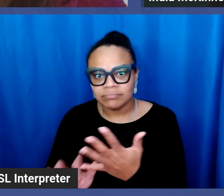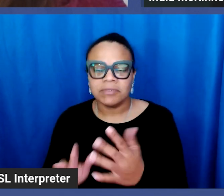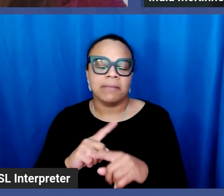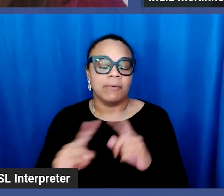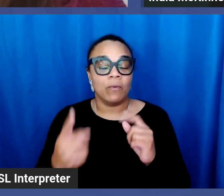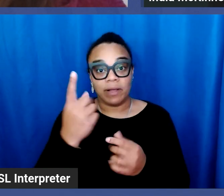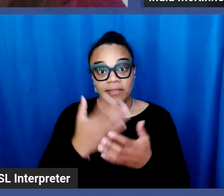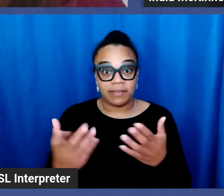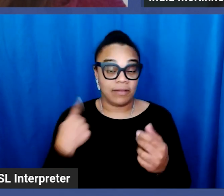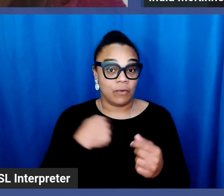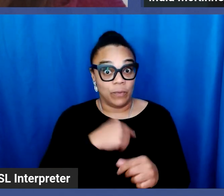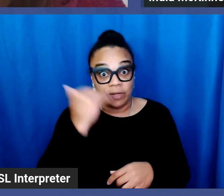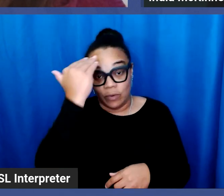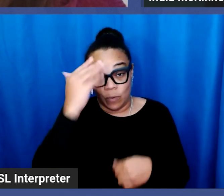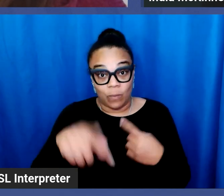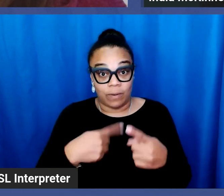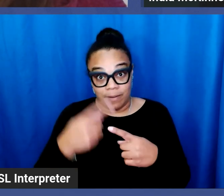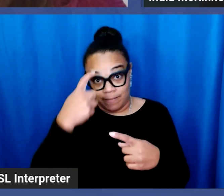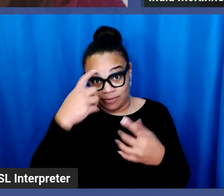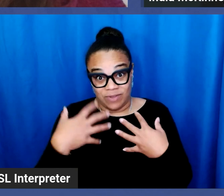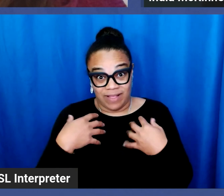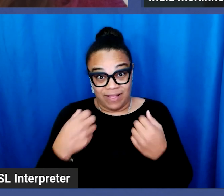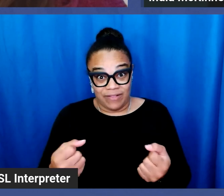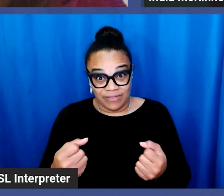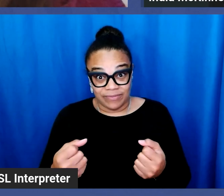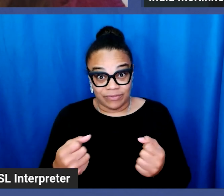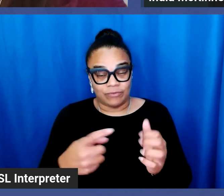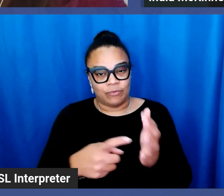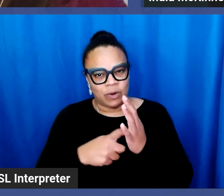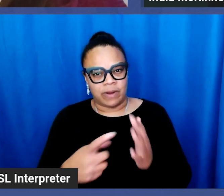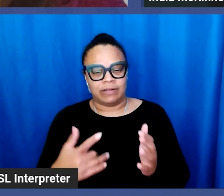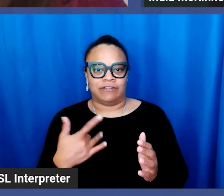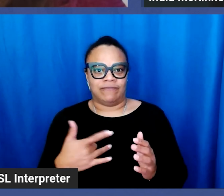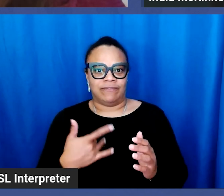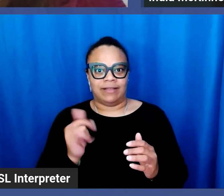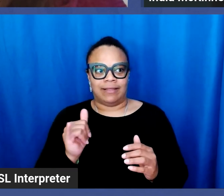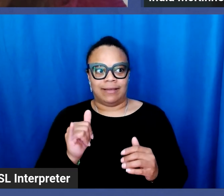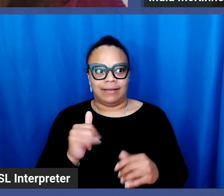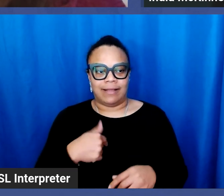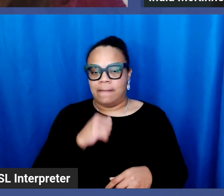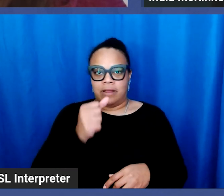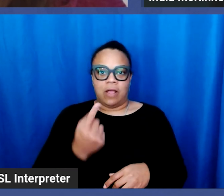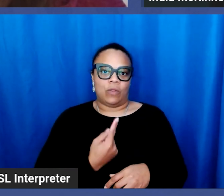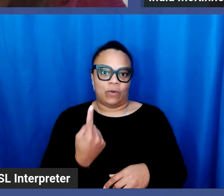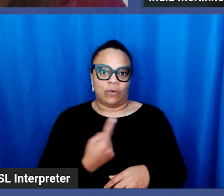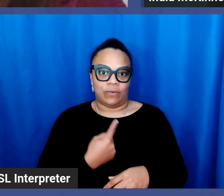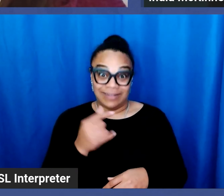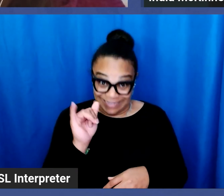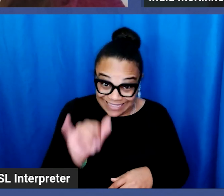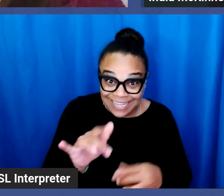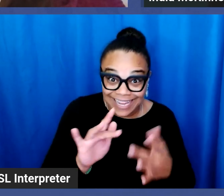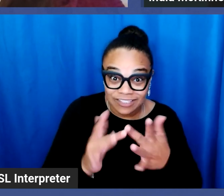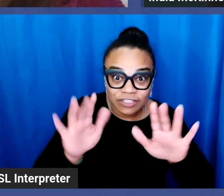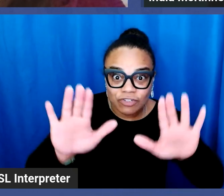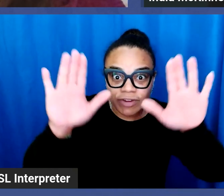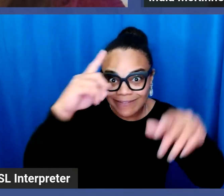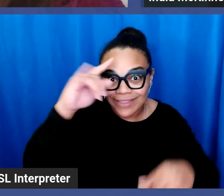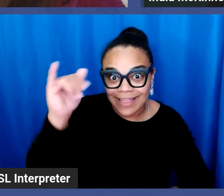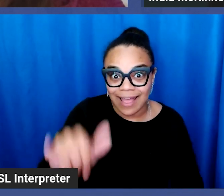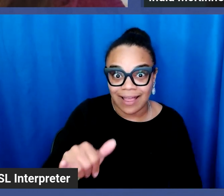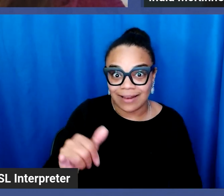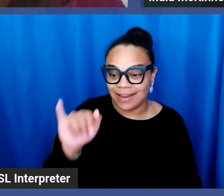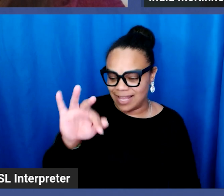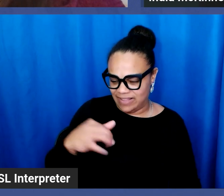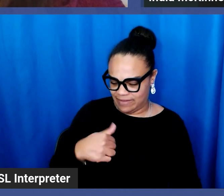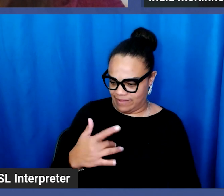mental health is that feeling like you're not alone is an important part of that. And that is something that the internet is really, really good at. I'm having a problem.